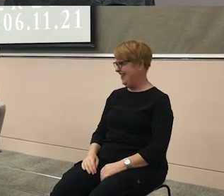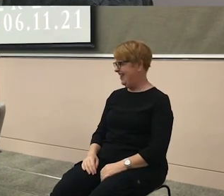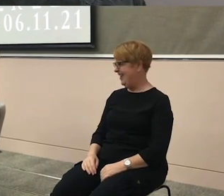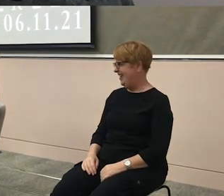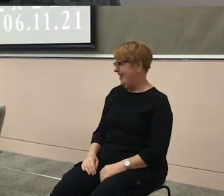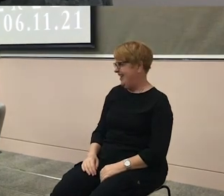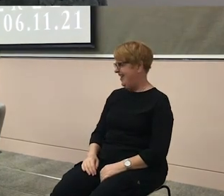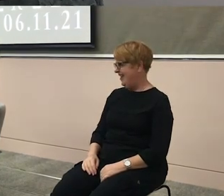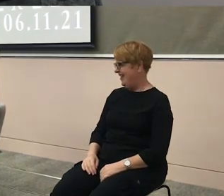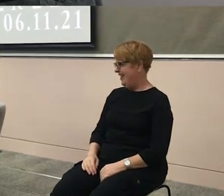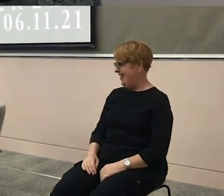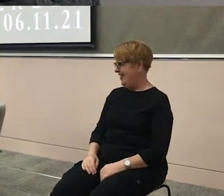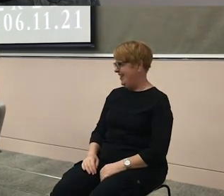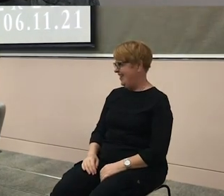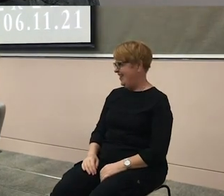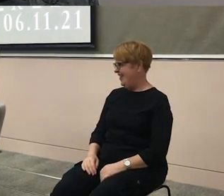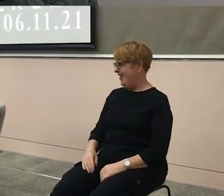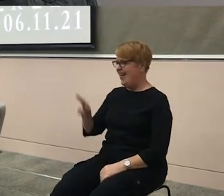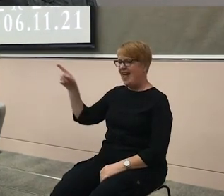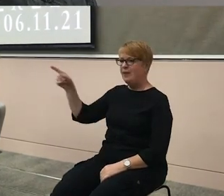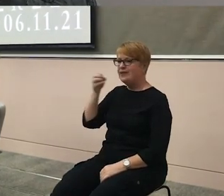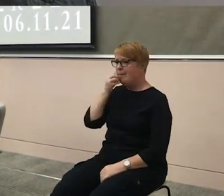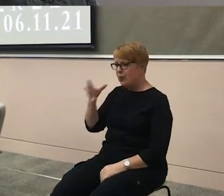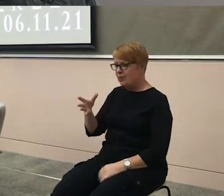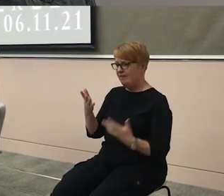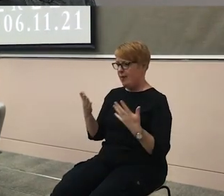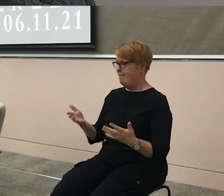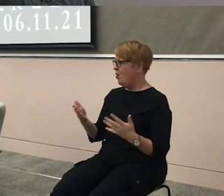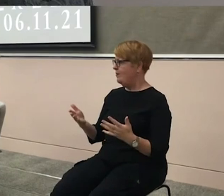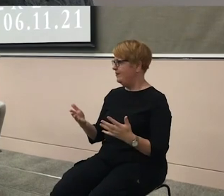There was a beautiful moment when Nasby came up to me and said, is this what you call